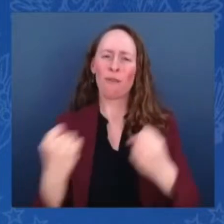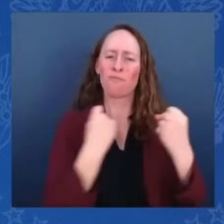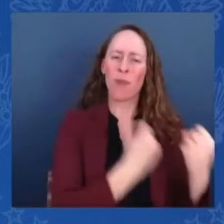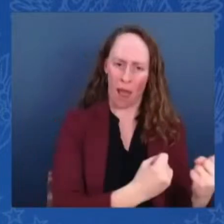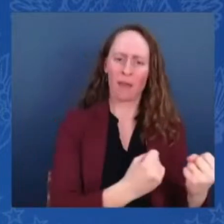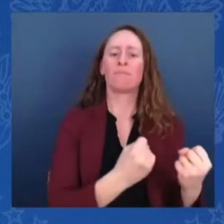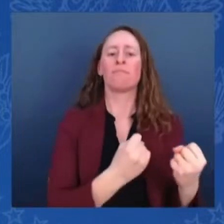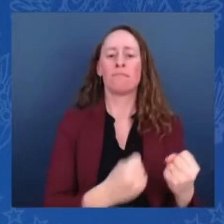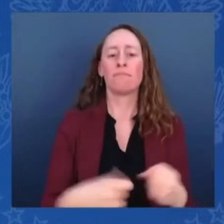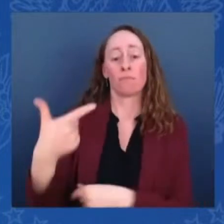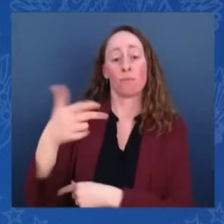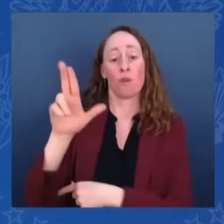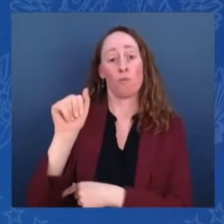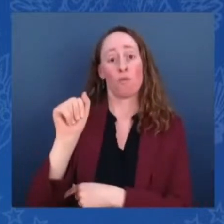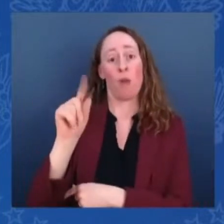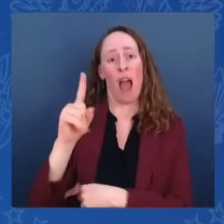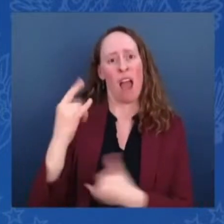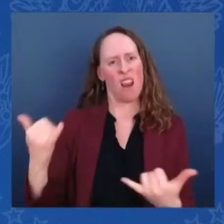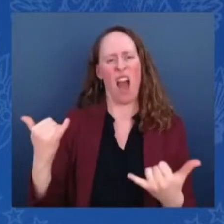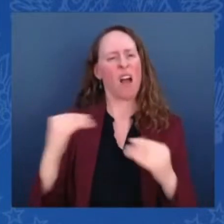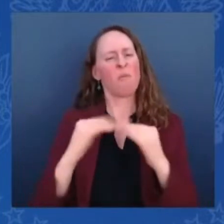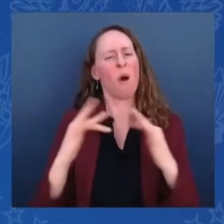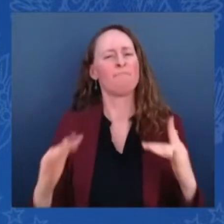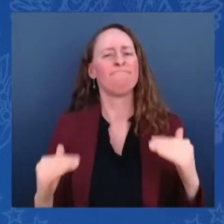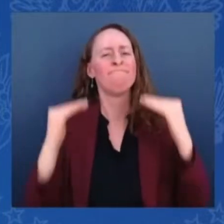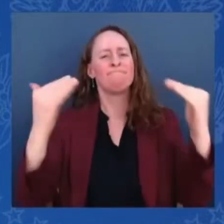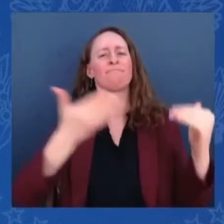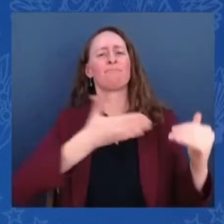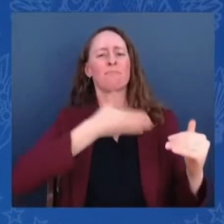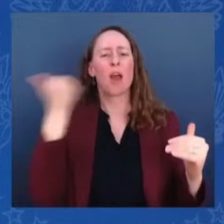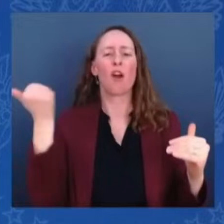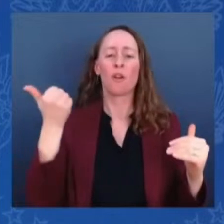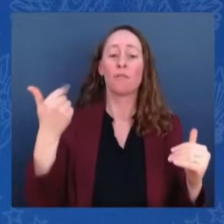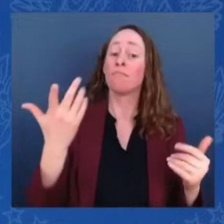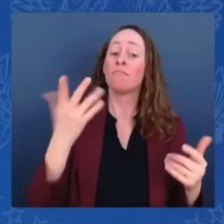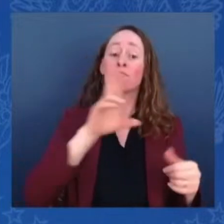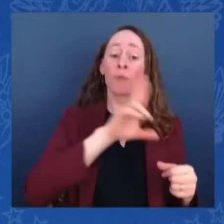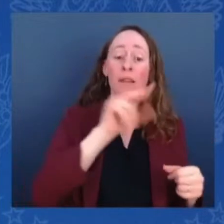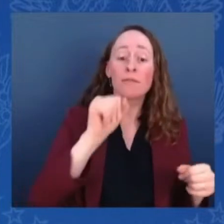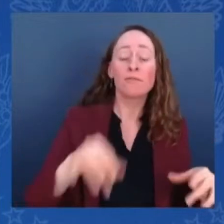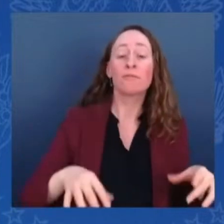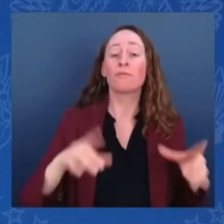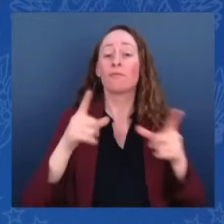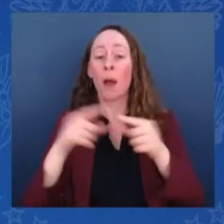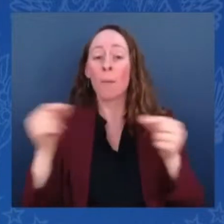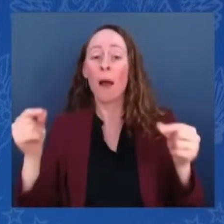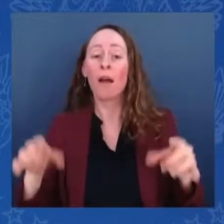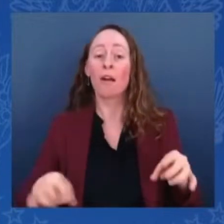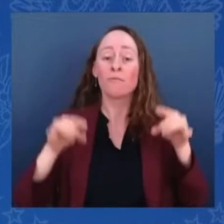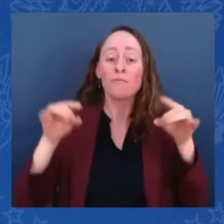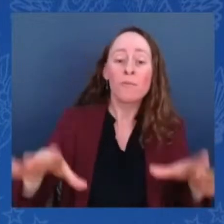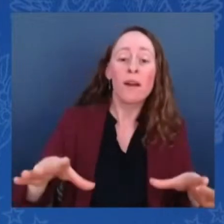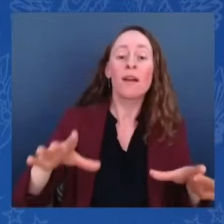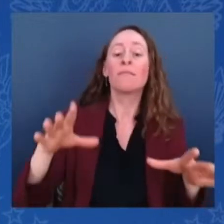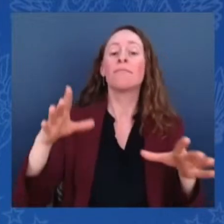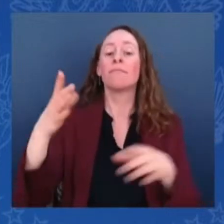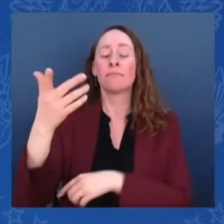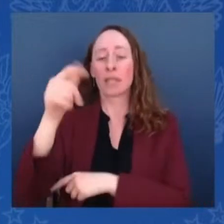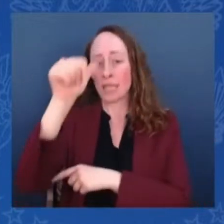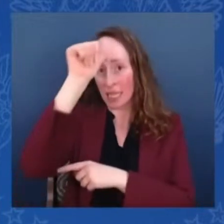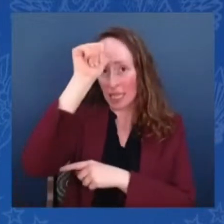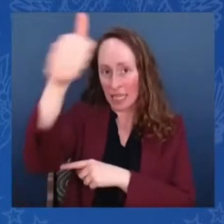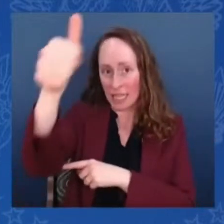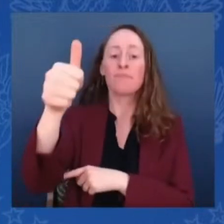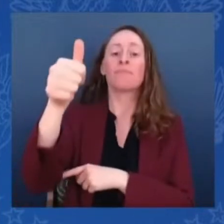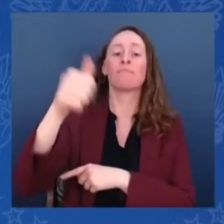level. The United States, Japan, Australia, and India. When we had that first meeting, I was